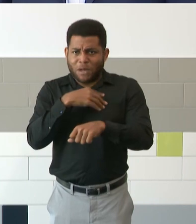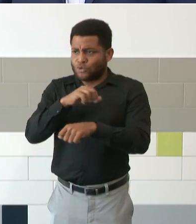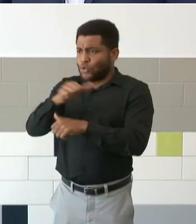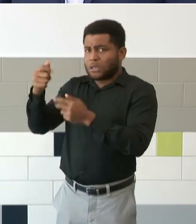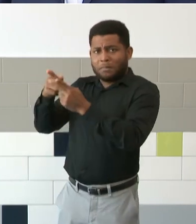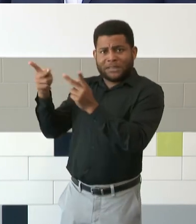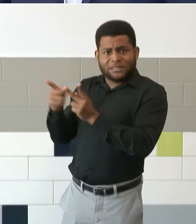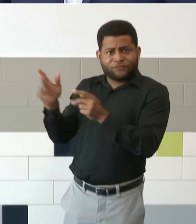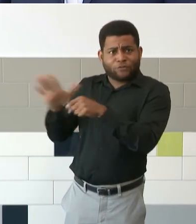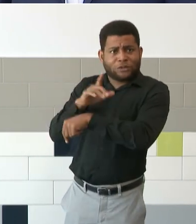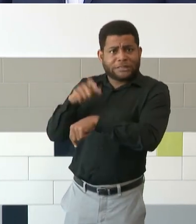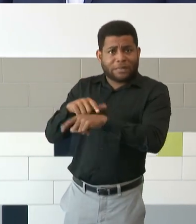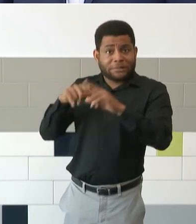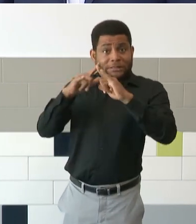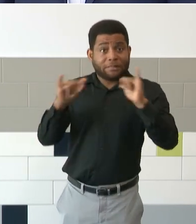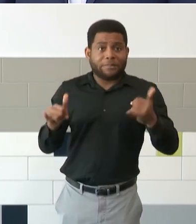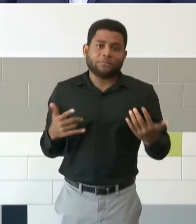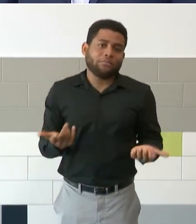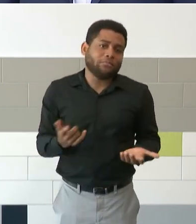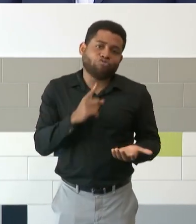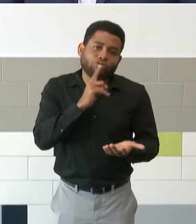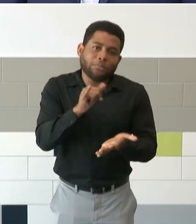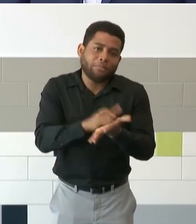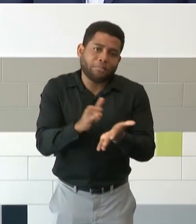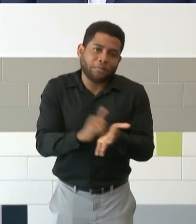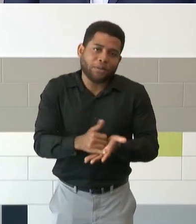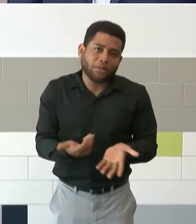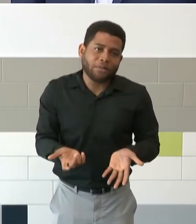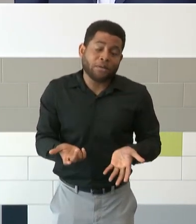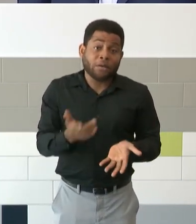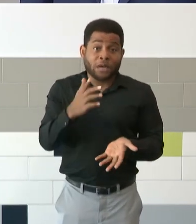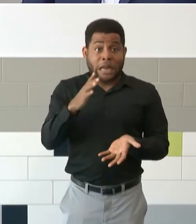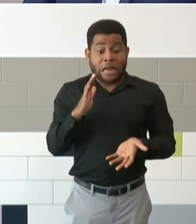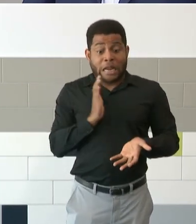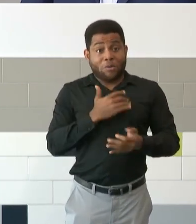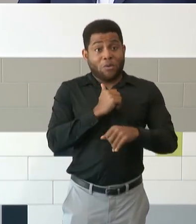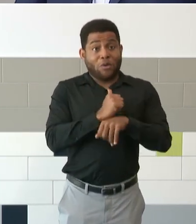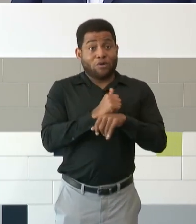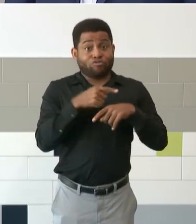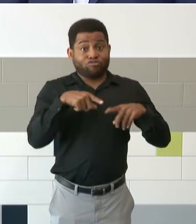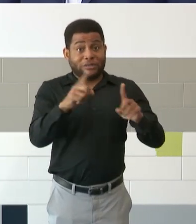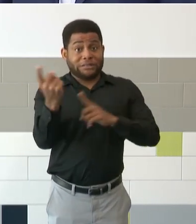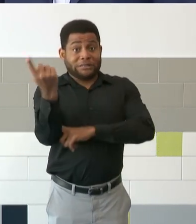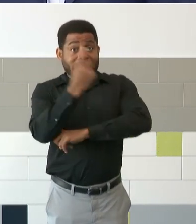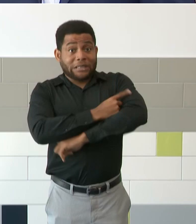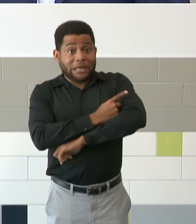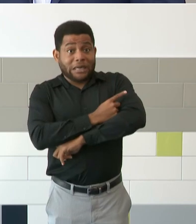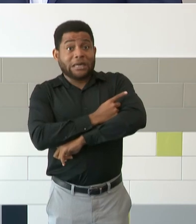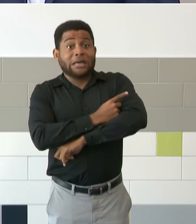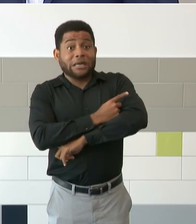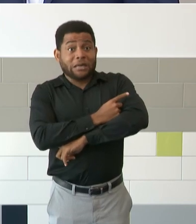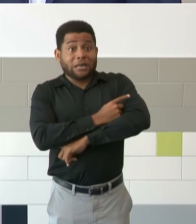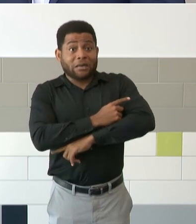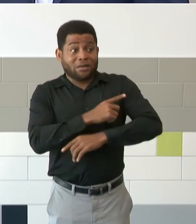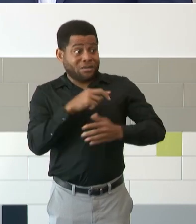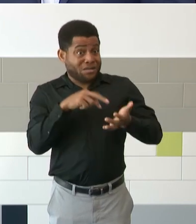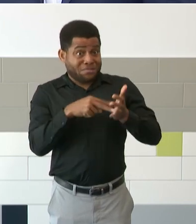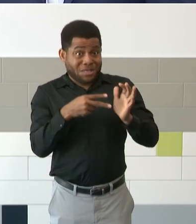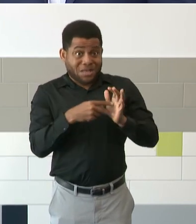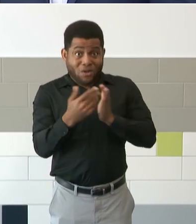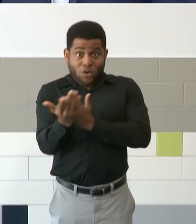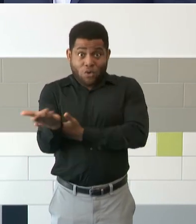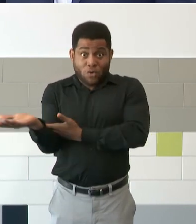full-time. Our tours of duty are during the day. Her tour of duty would have been during the day. I don't have the information on